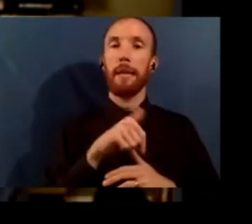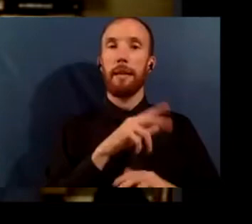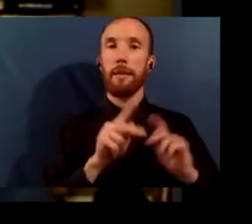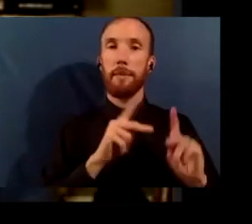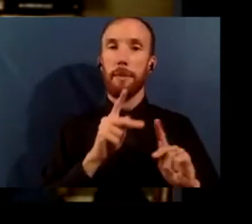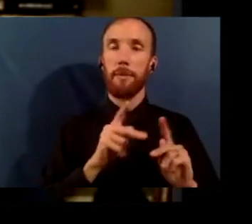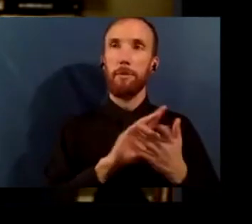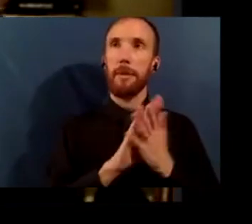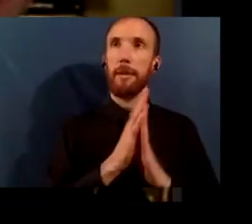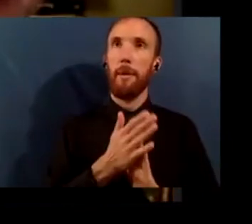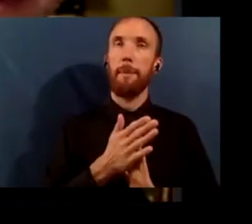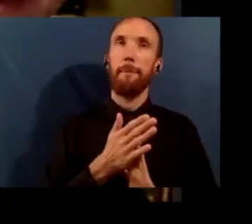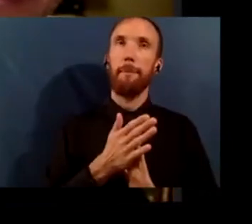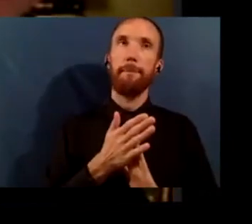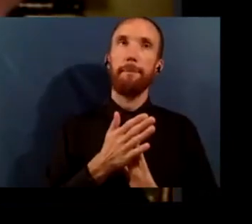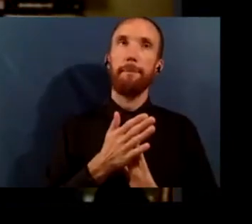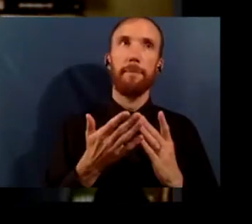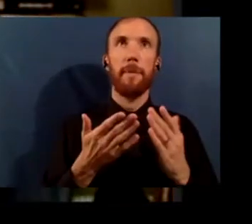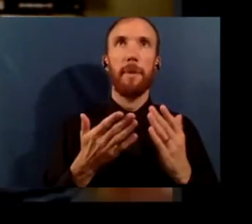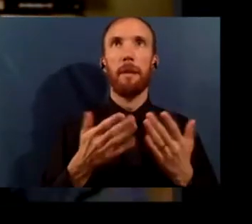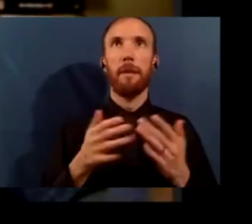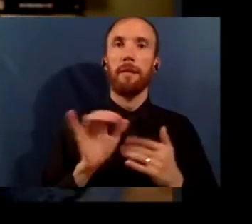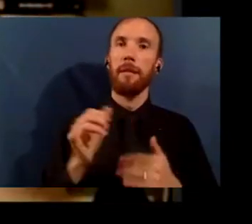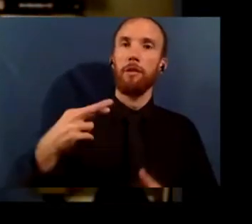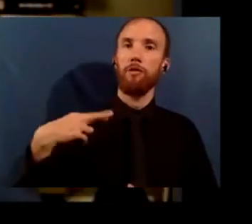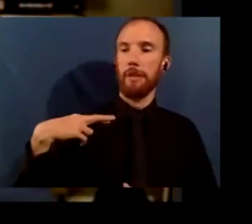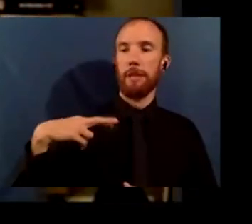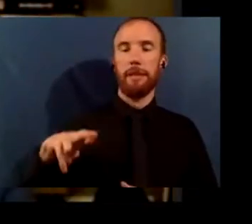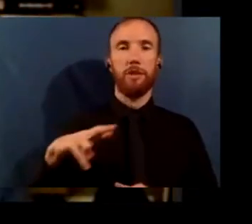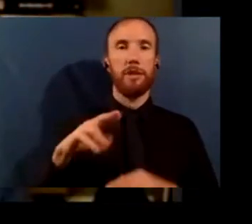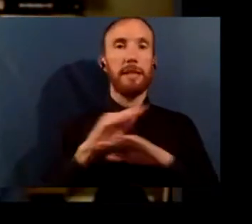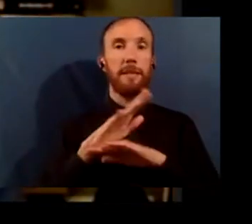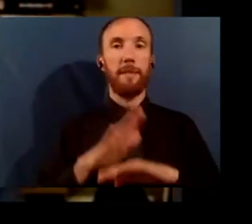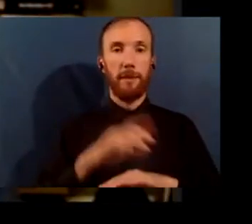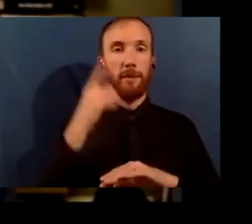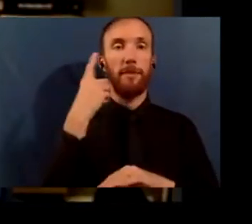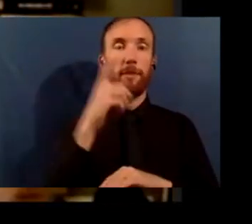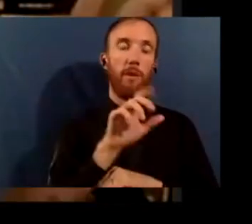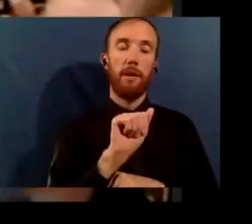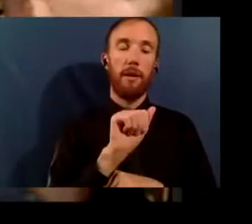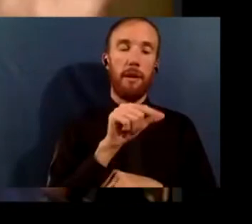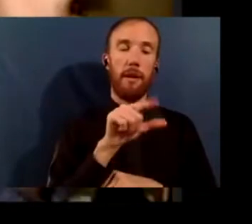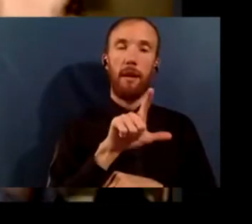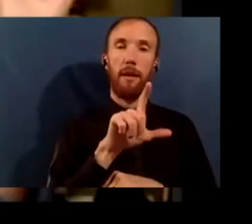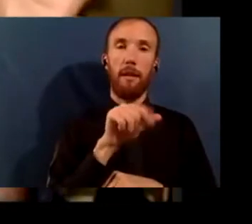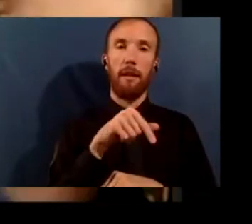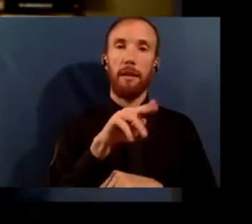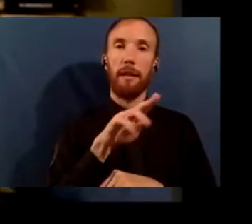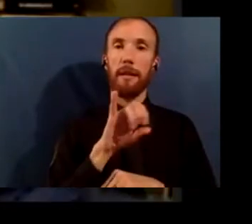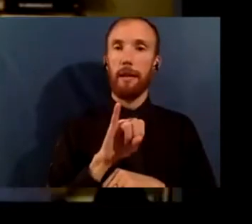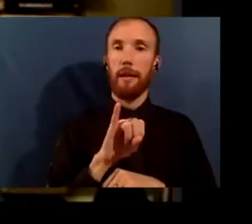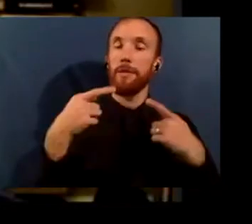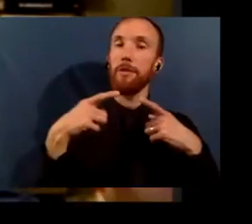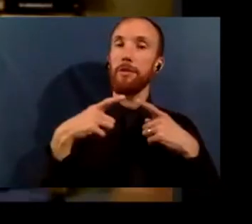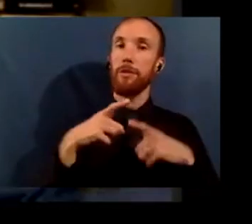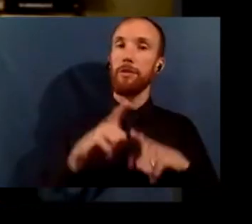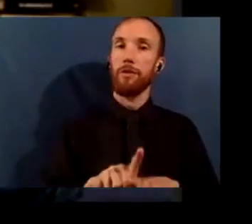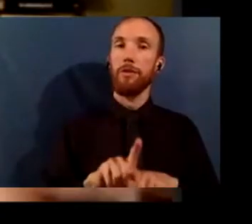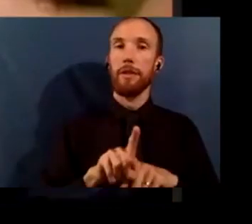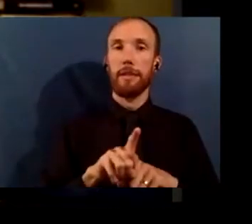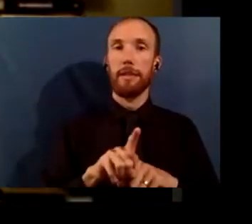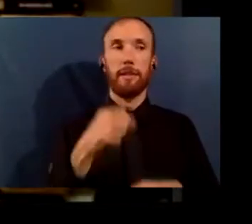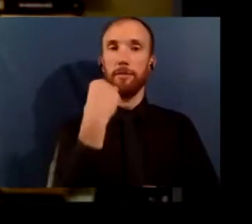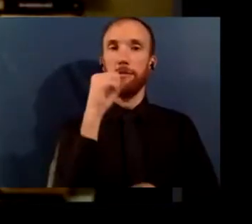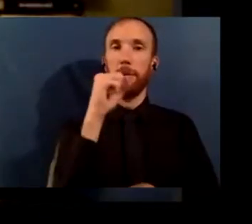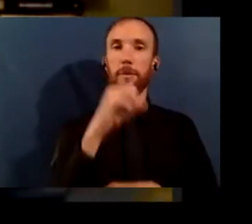the sort of religious advisors of the Al-Qaeda groups that grew up in Syria during the uprising. And they emerge out of the